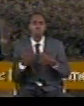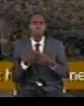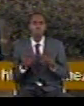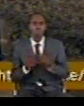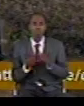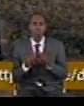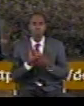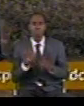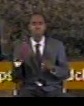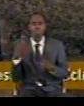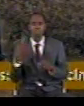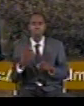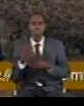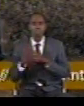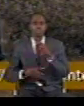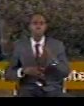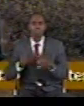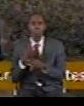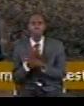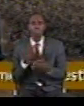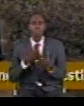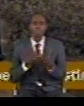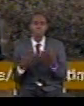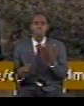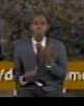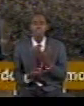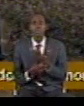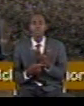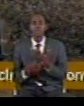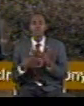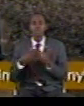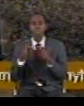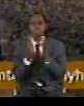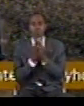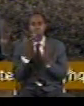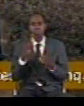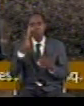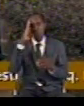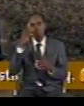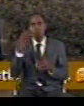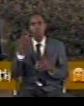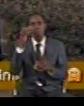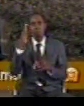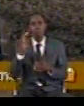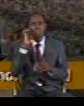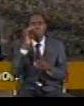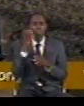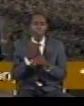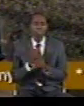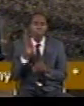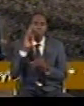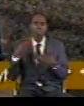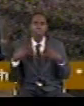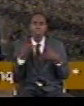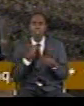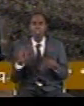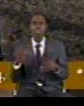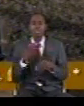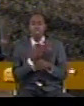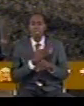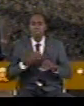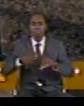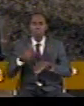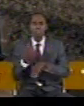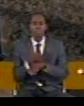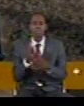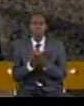crusade, after the prayer of the man of God, she received a healing, and she confirmed that she is perfectly